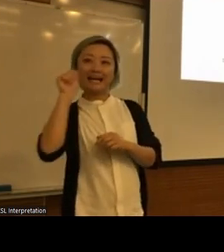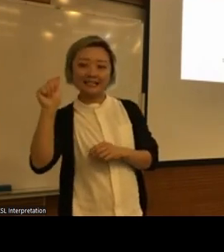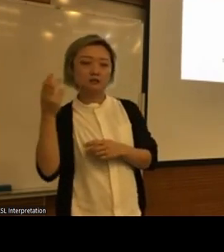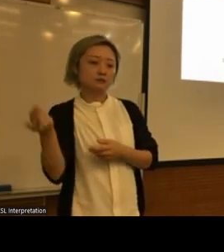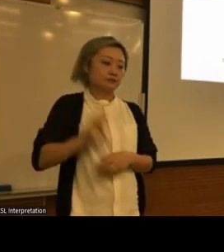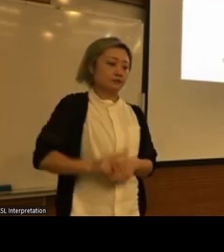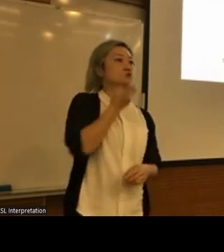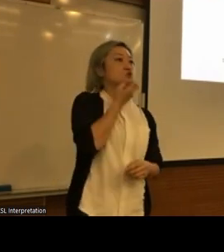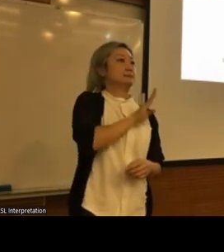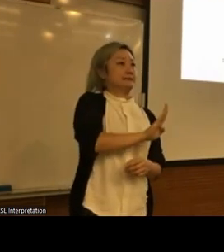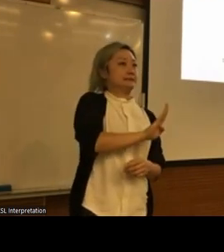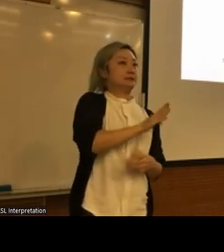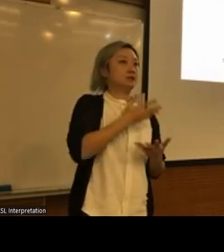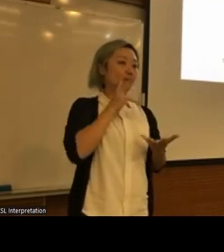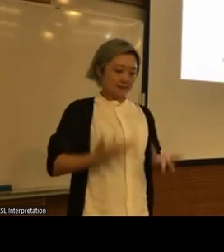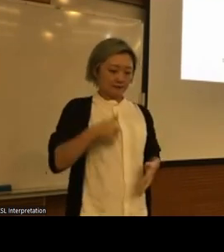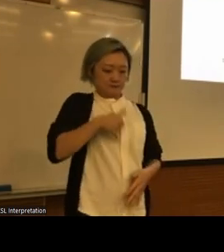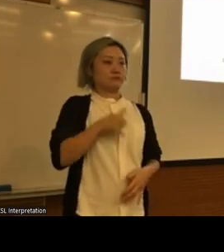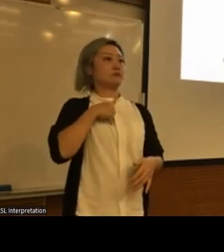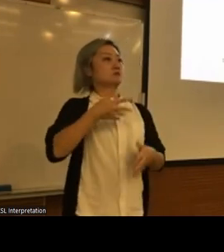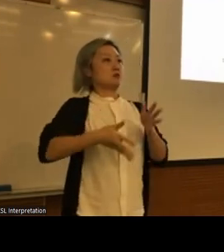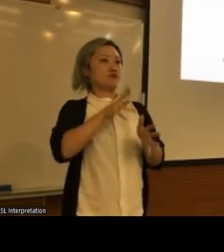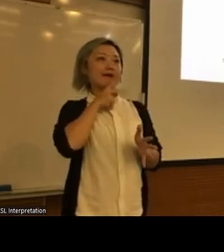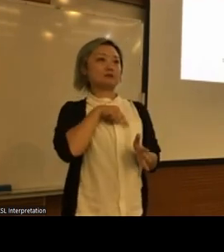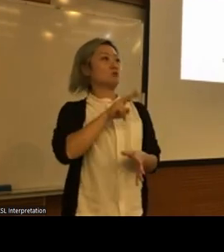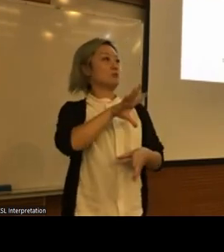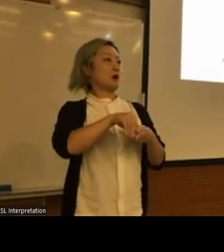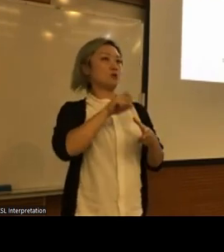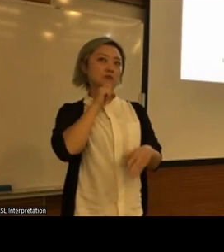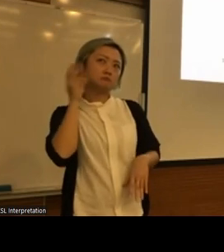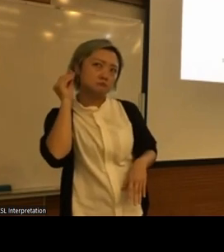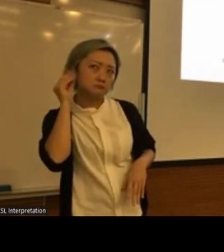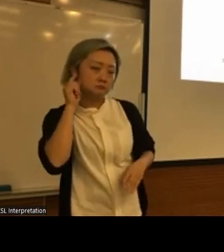here is doing. Listening in one language, producing in another language.